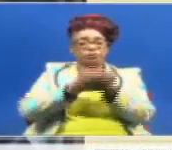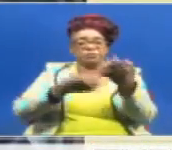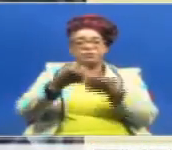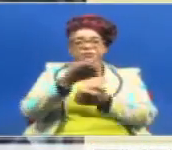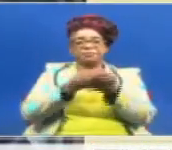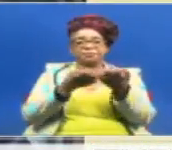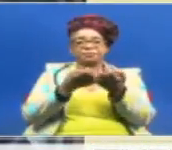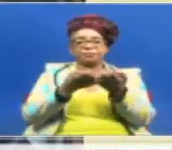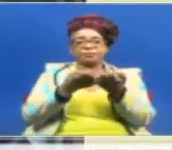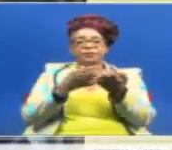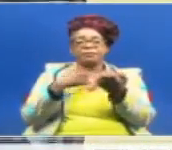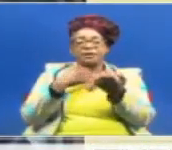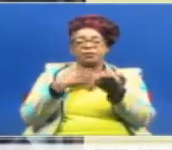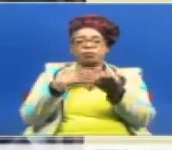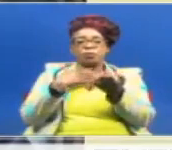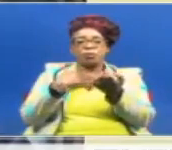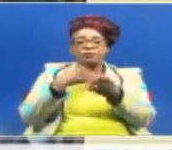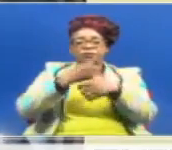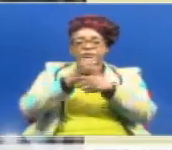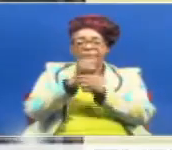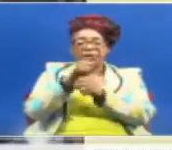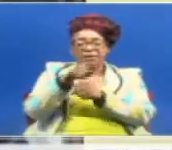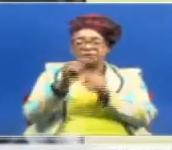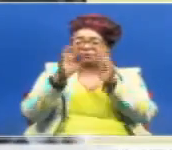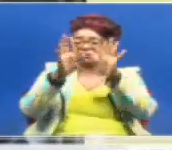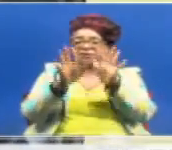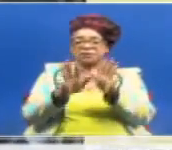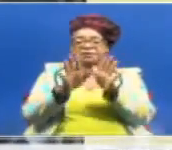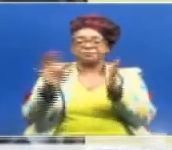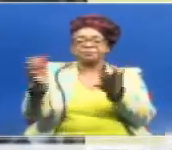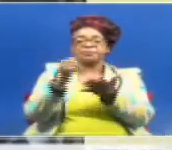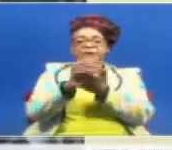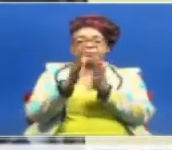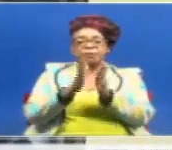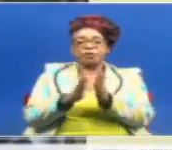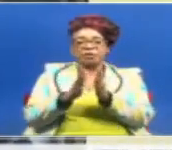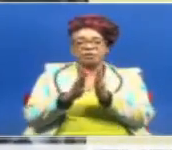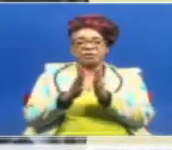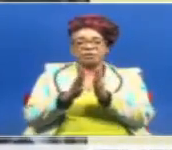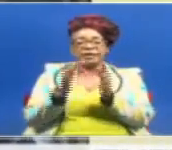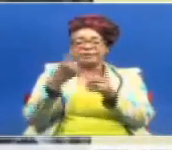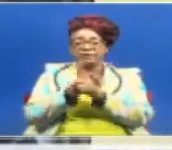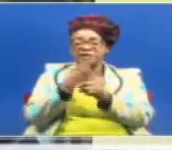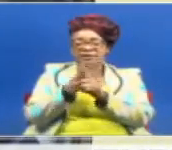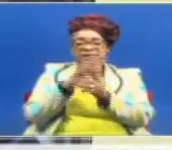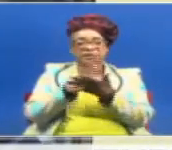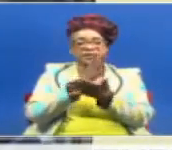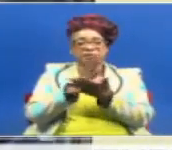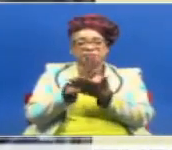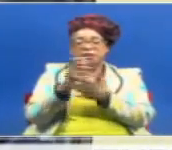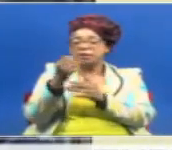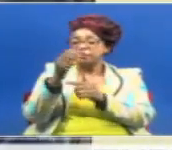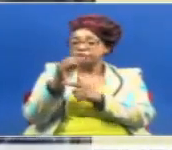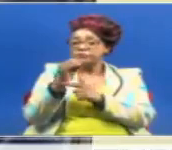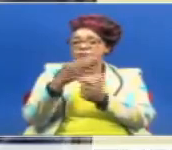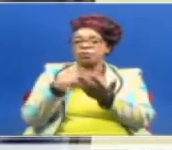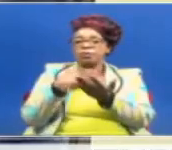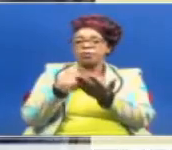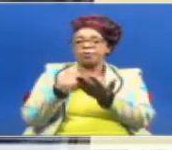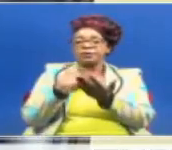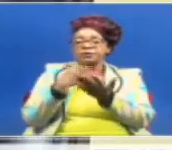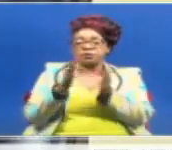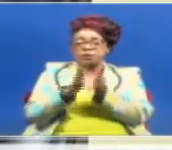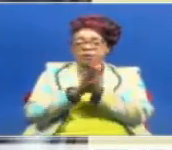be a very key employer in various sectors. And so we'll work together with